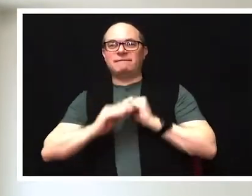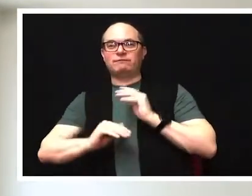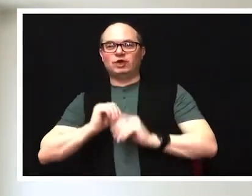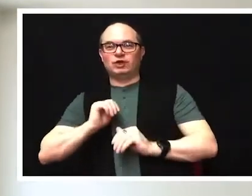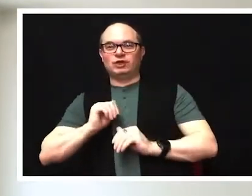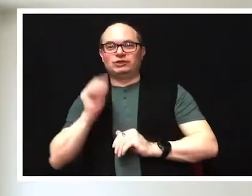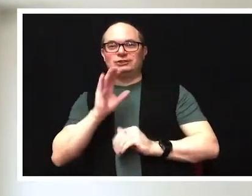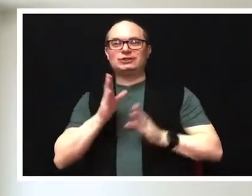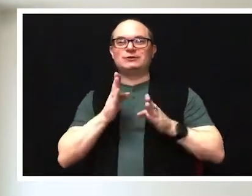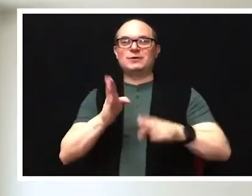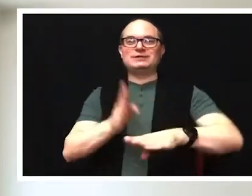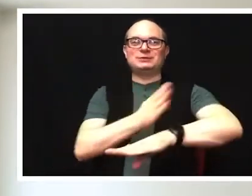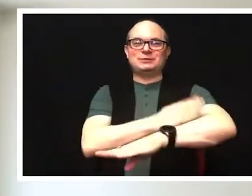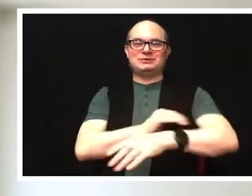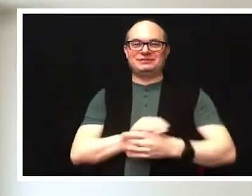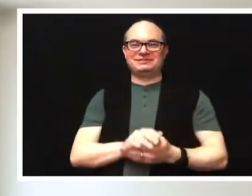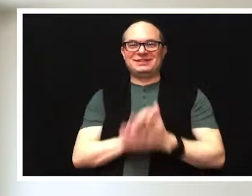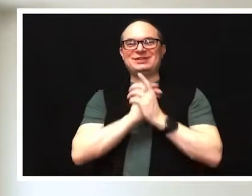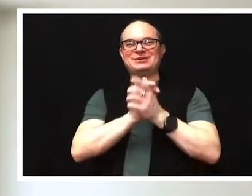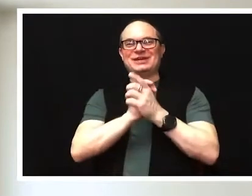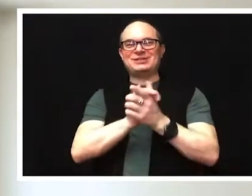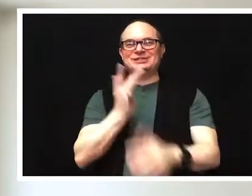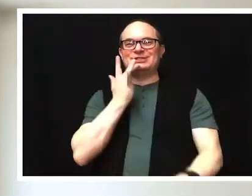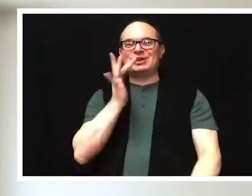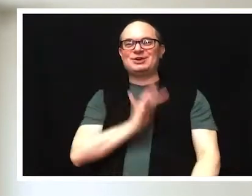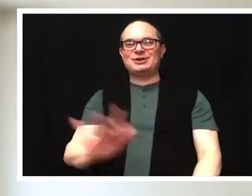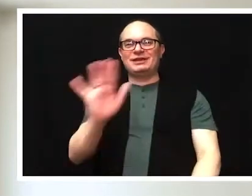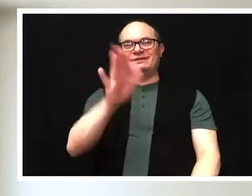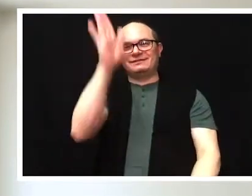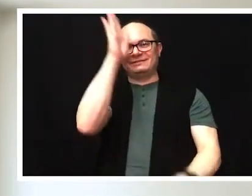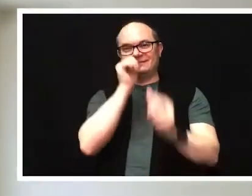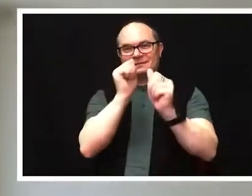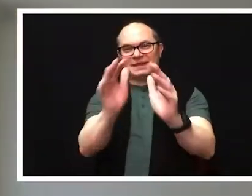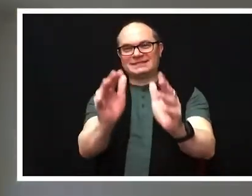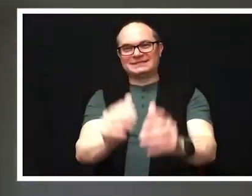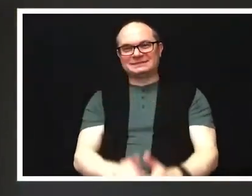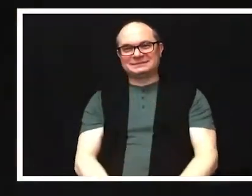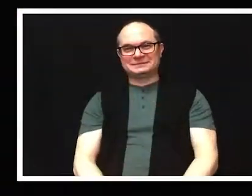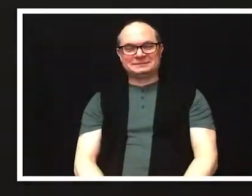ways to get better. Congratulations, good luck, and God bless.